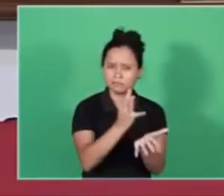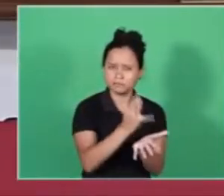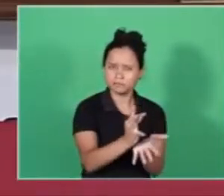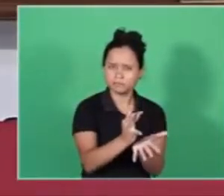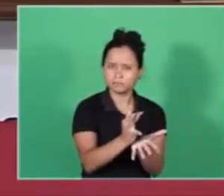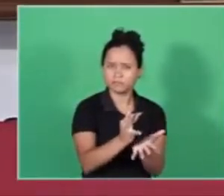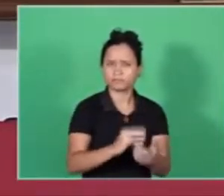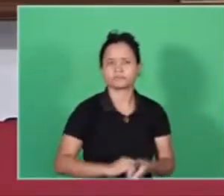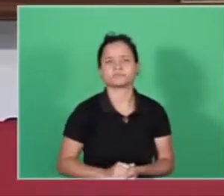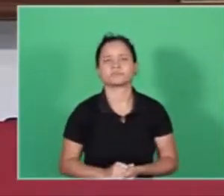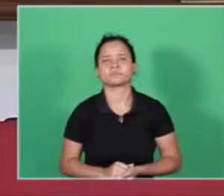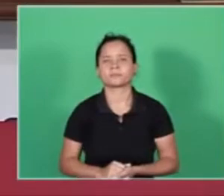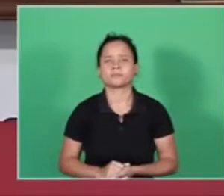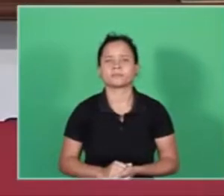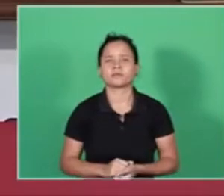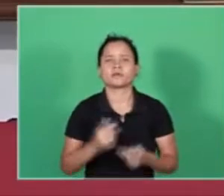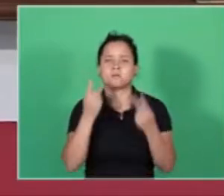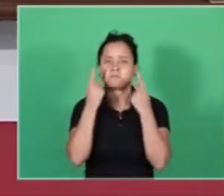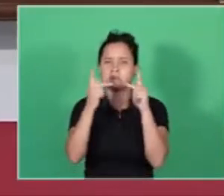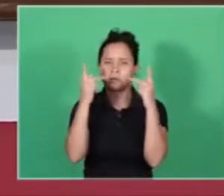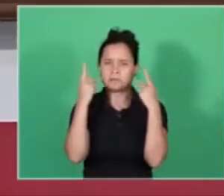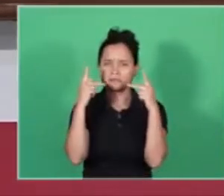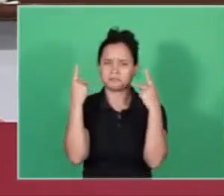Theologians, they preached